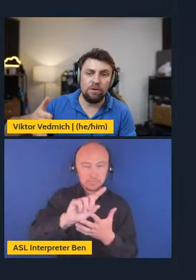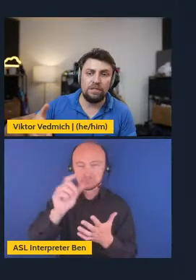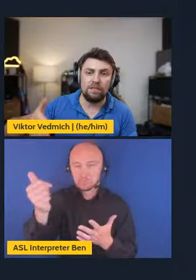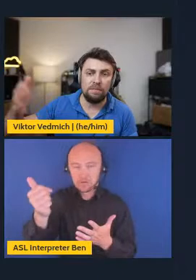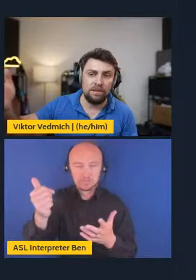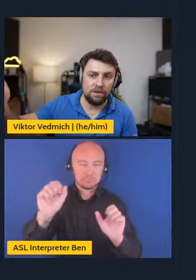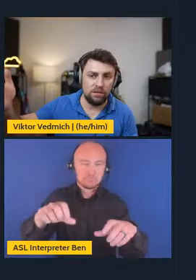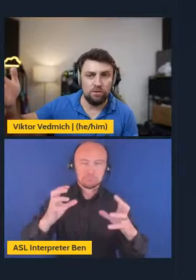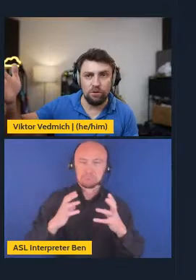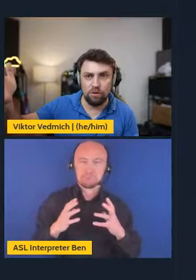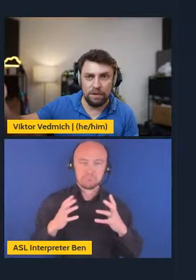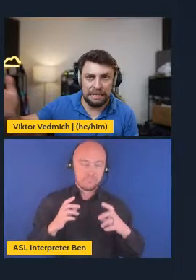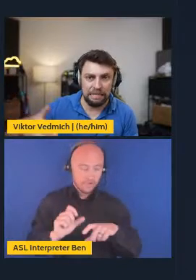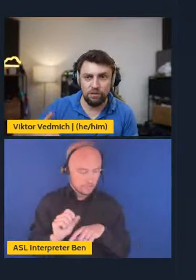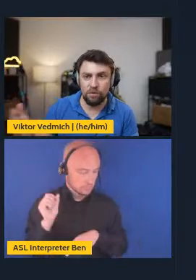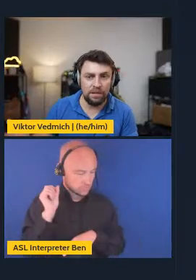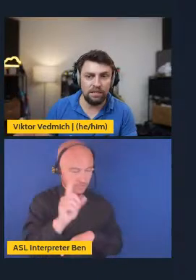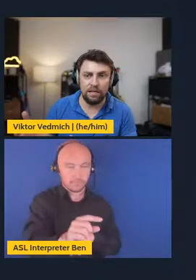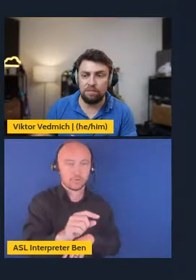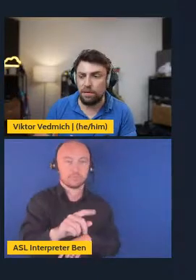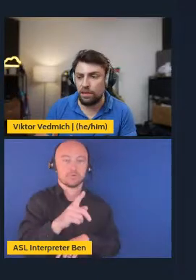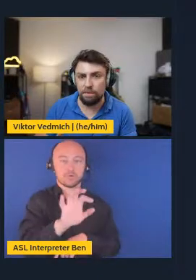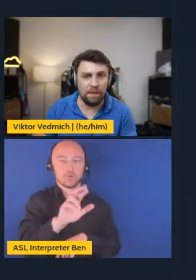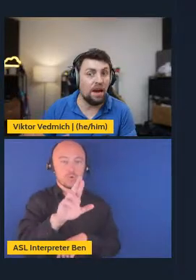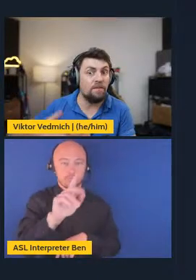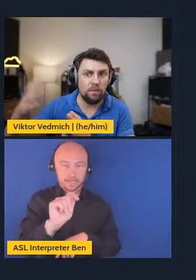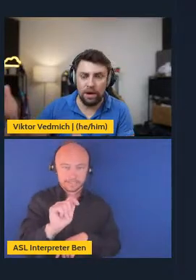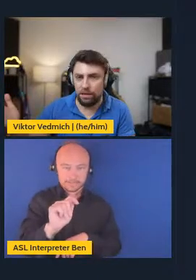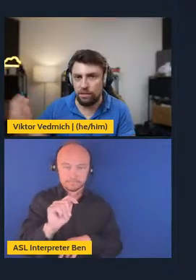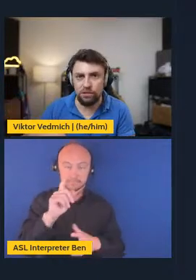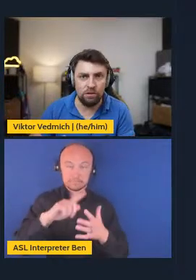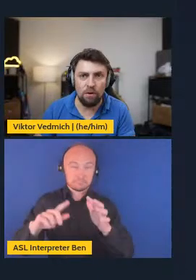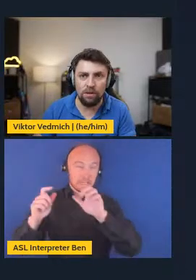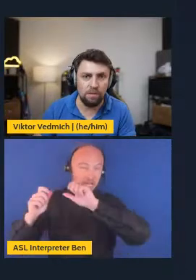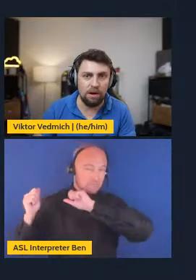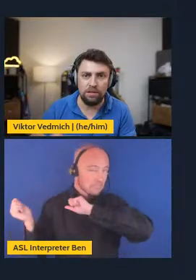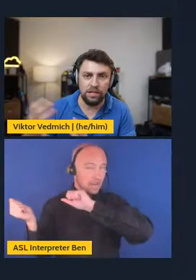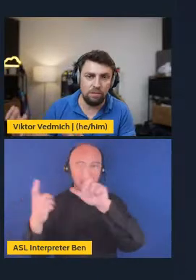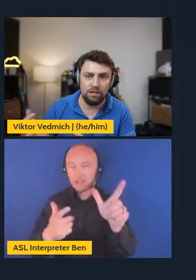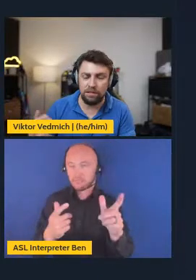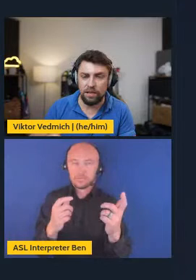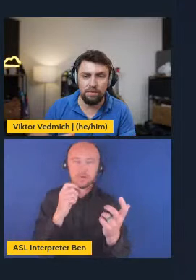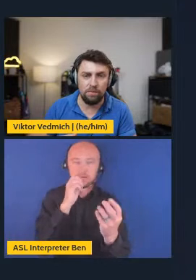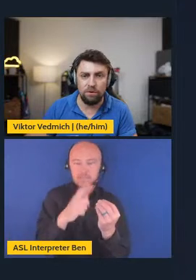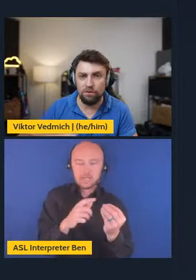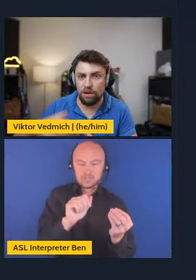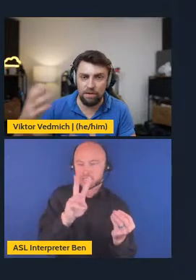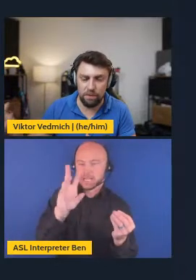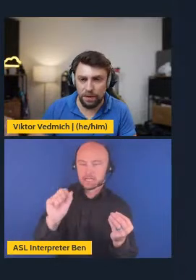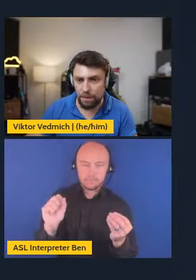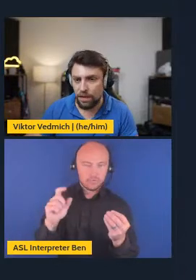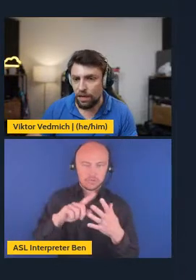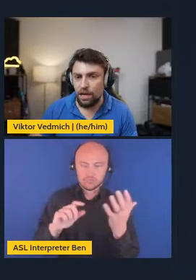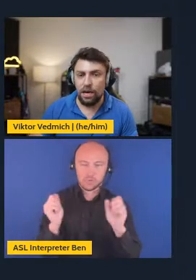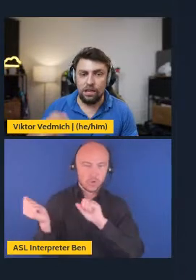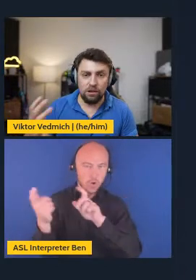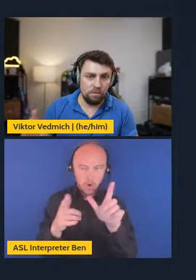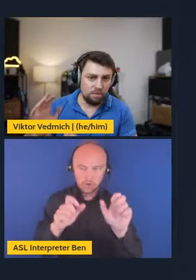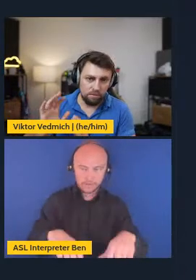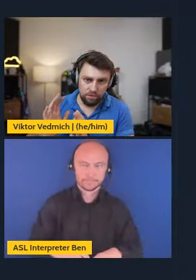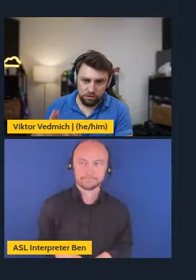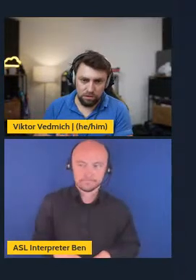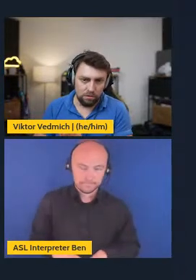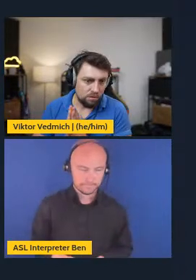deploy this manifest to your Kubernetes. Your Kubernetes can be everywhere. It's not only about AWS, it can be deployed to everywhere.